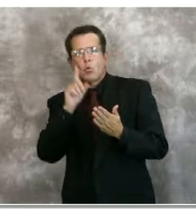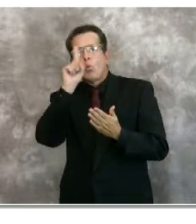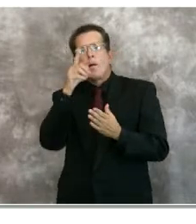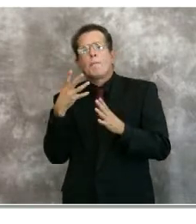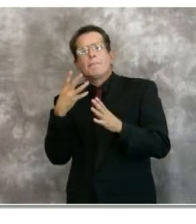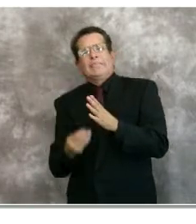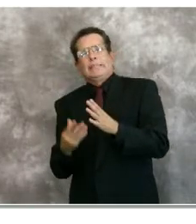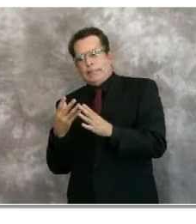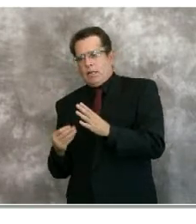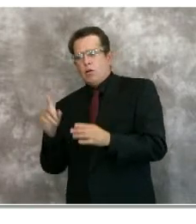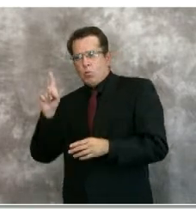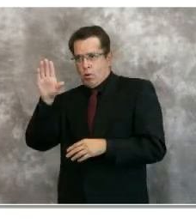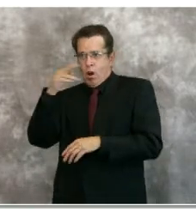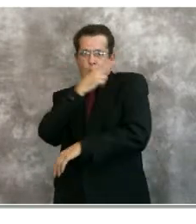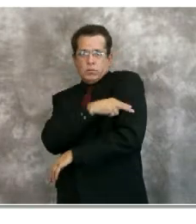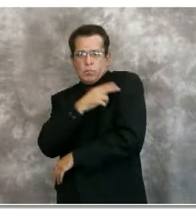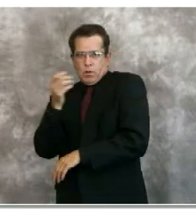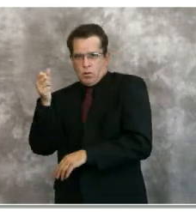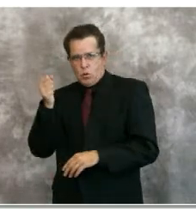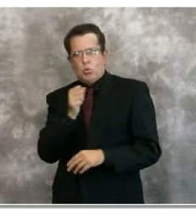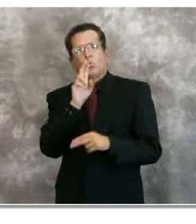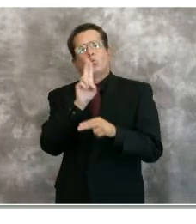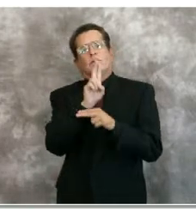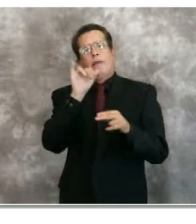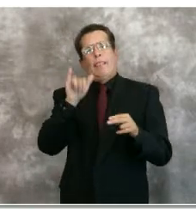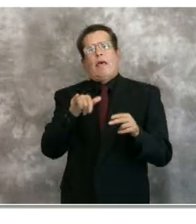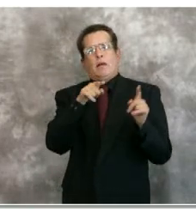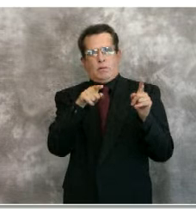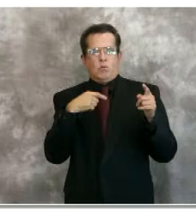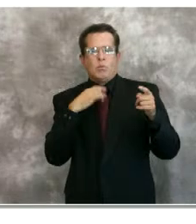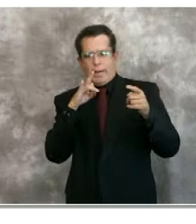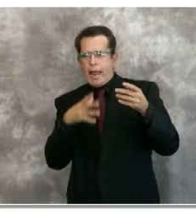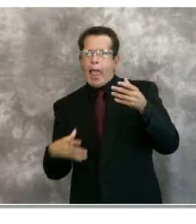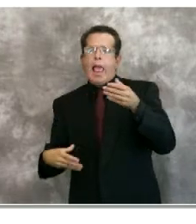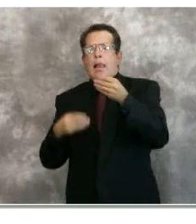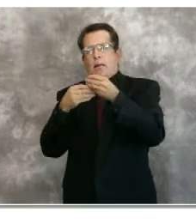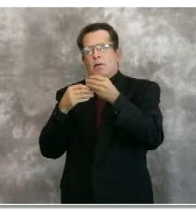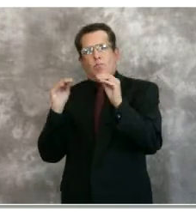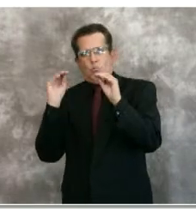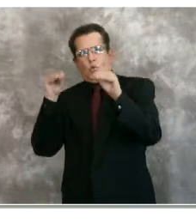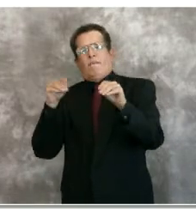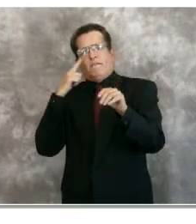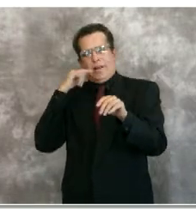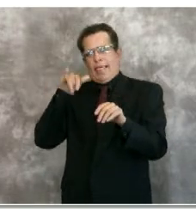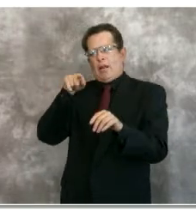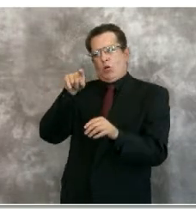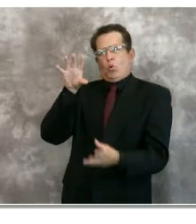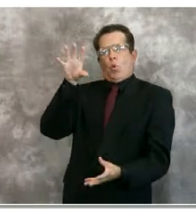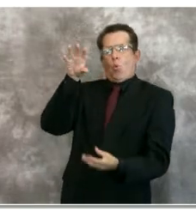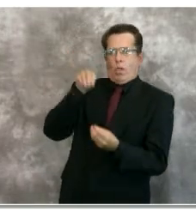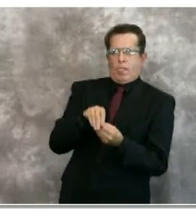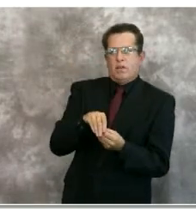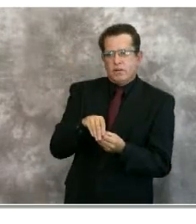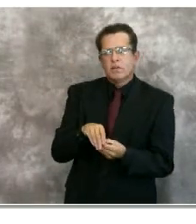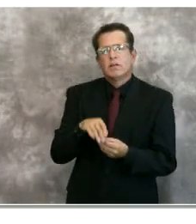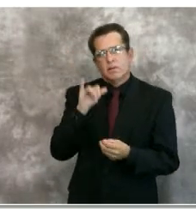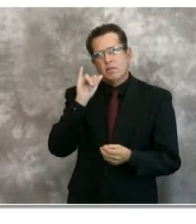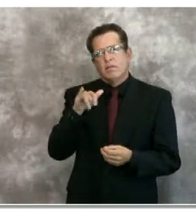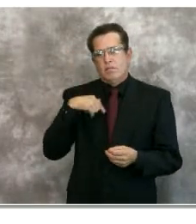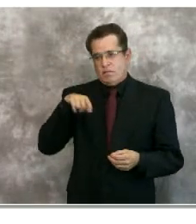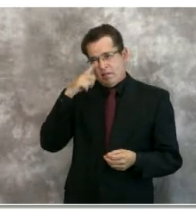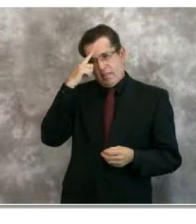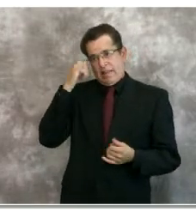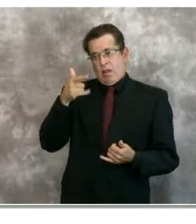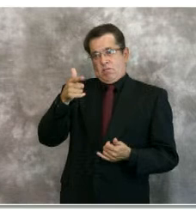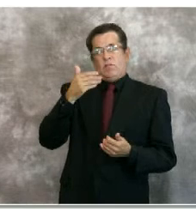from that data, pulled that direct from the hospitals and added it back into the totals, which gives us a high degree of confidence these numbers